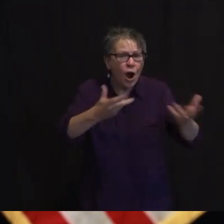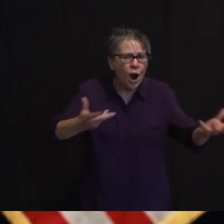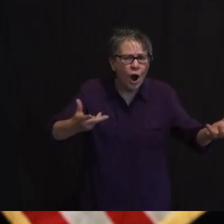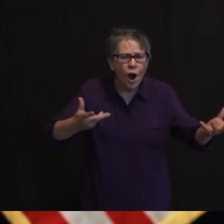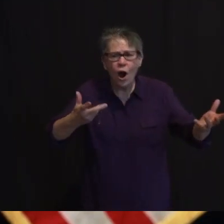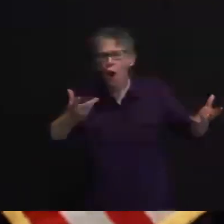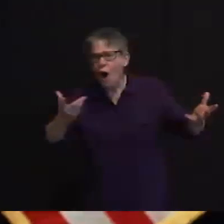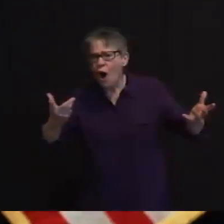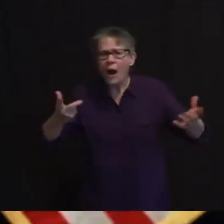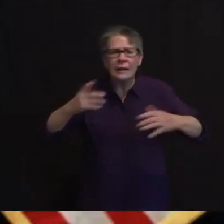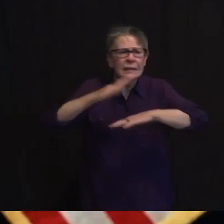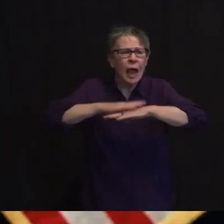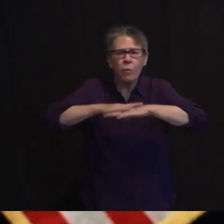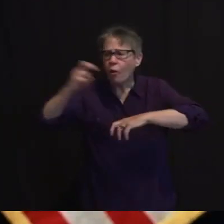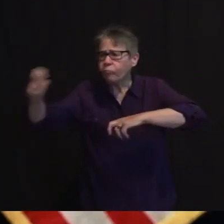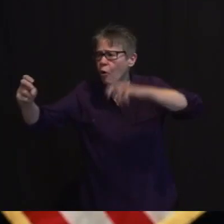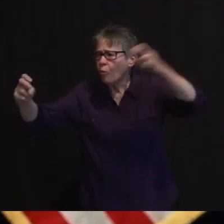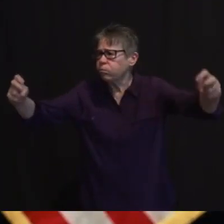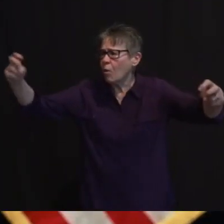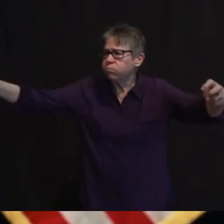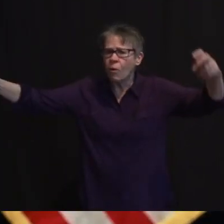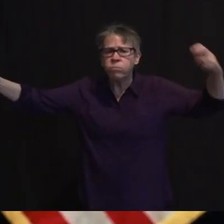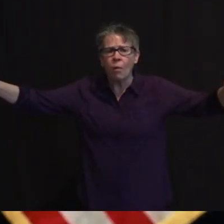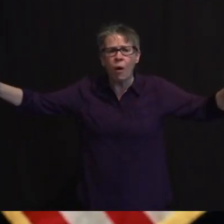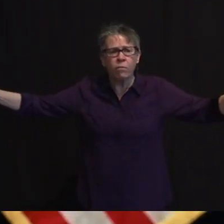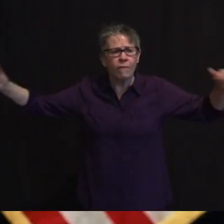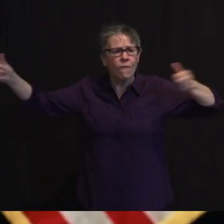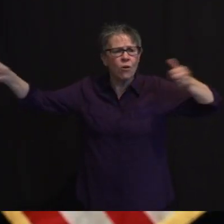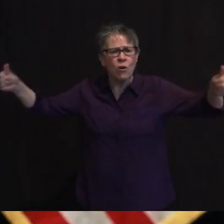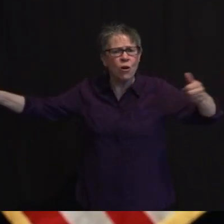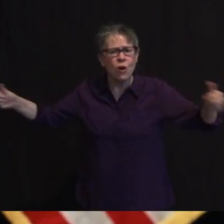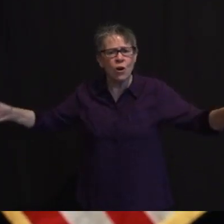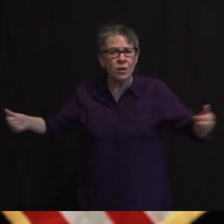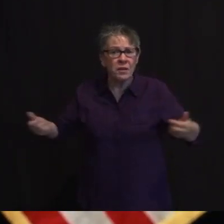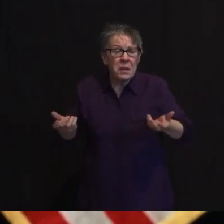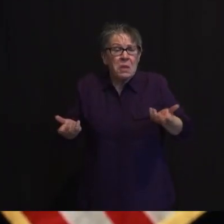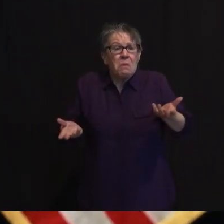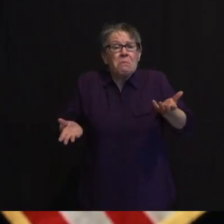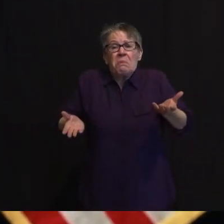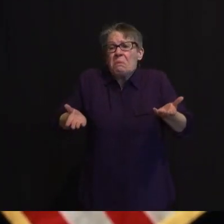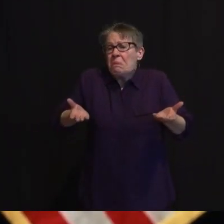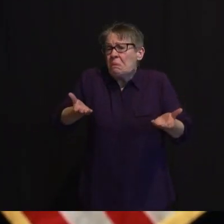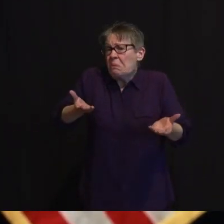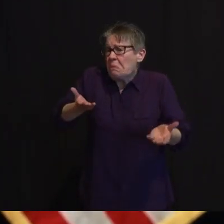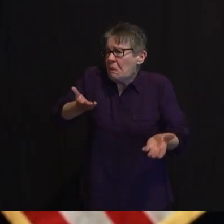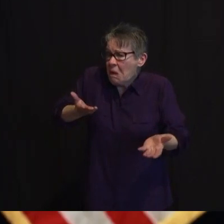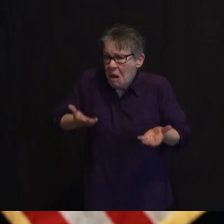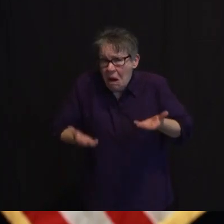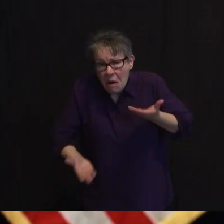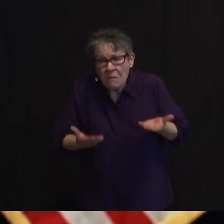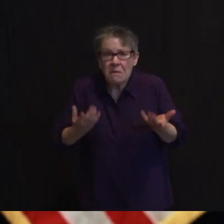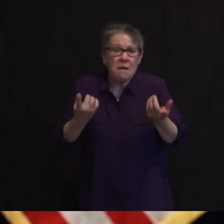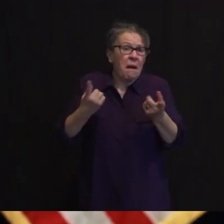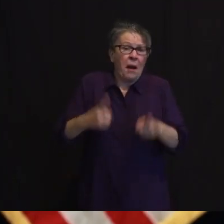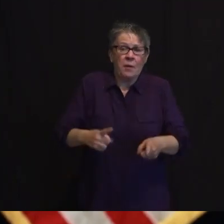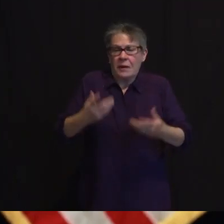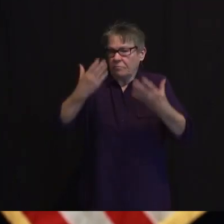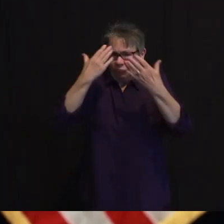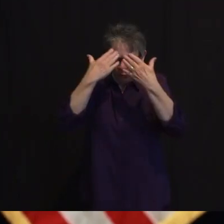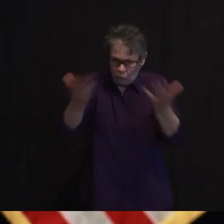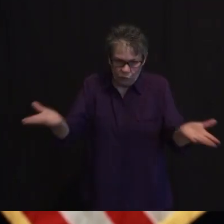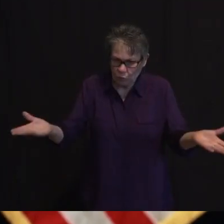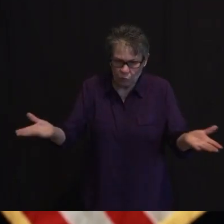may well be part of our reality. And so I'm not saying for sure, but I also know this, the reason why the regional